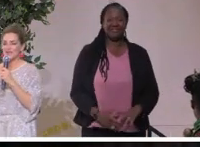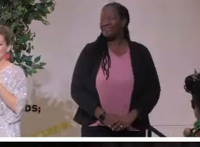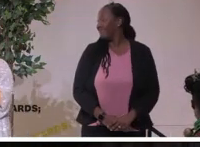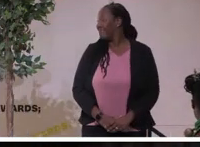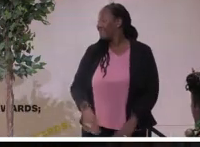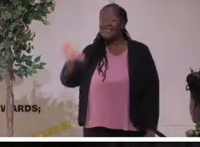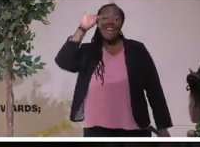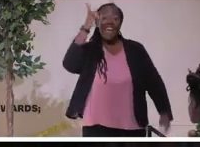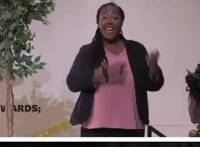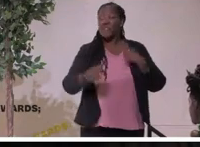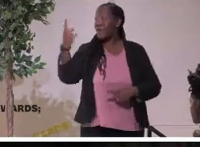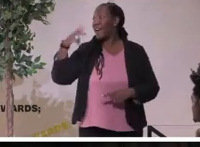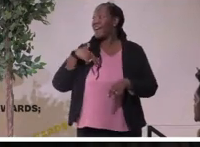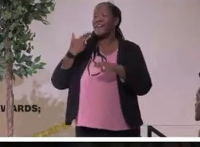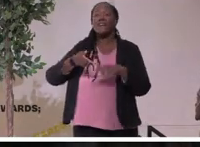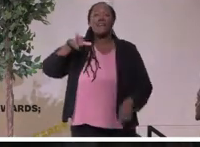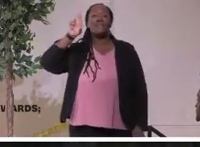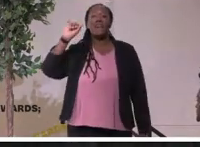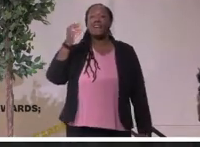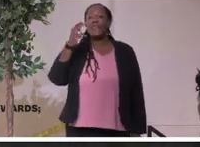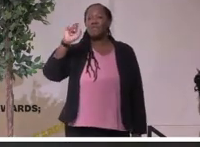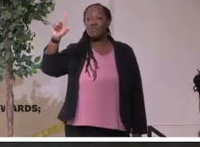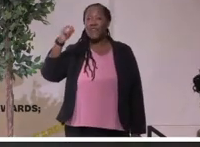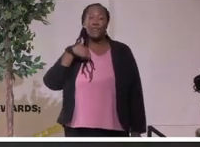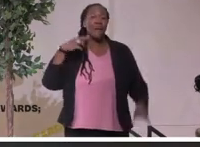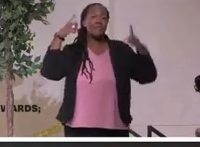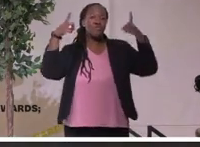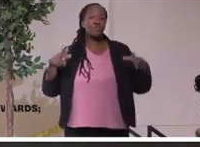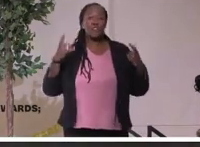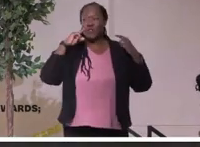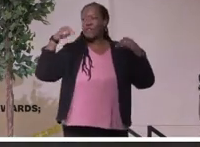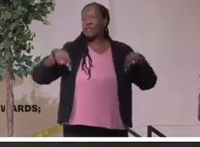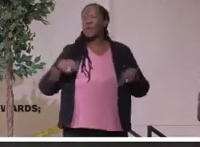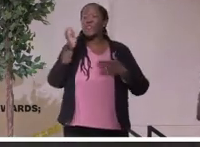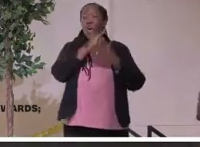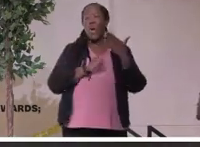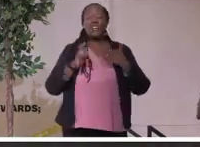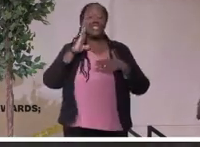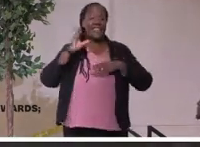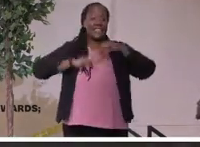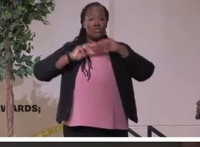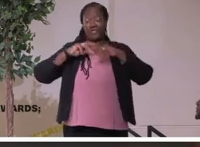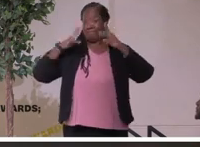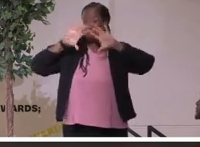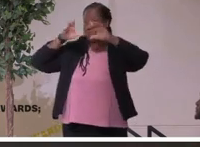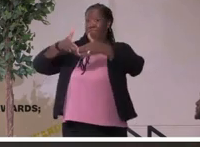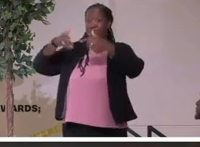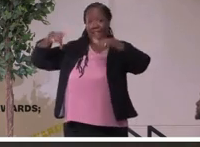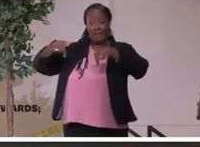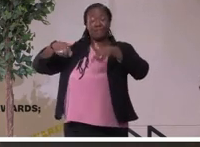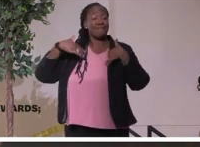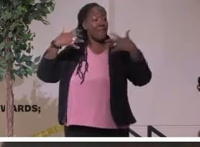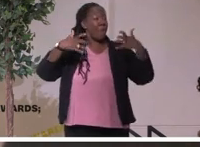Hi, everyone. My name is Rachel Goslins. I have the honor of being the director of the Arts and Industries Building. And I just wanted to welcome you